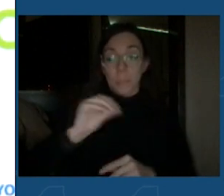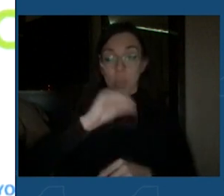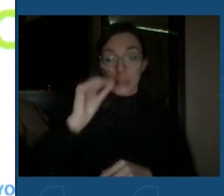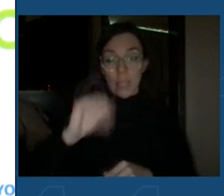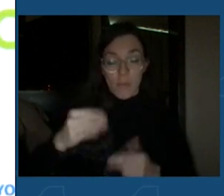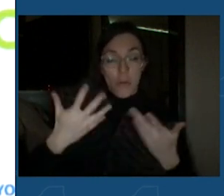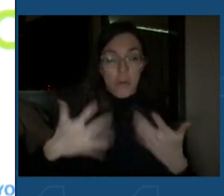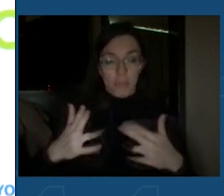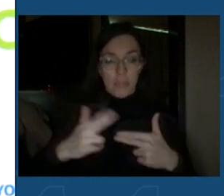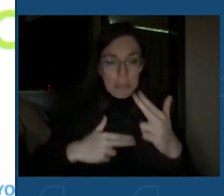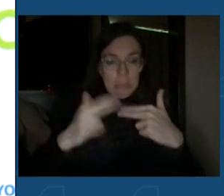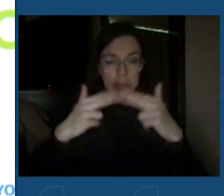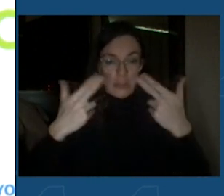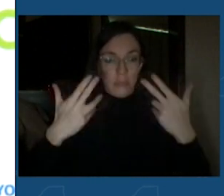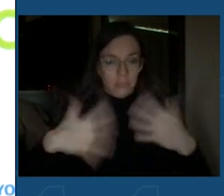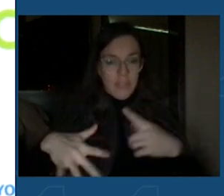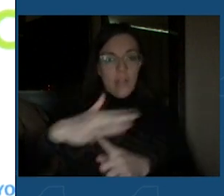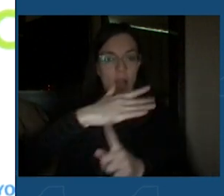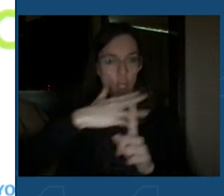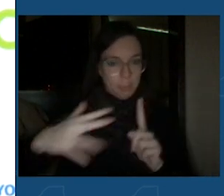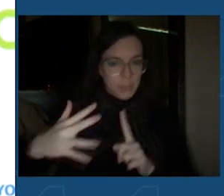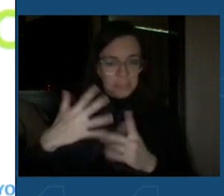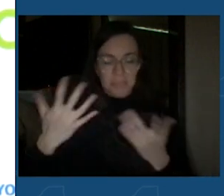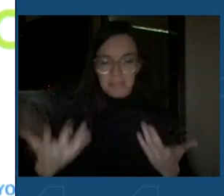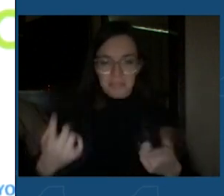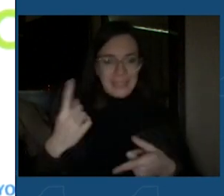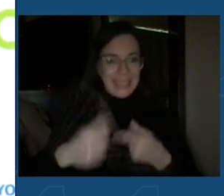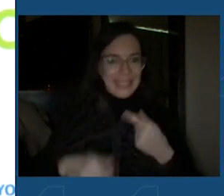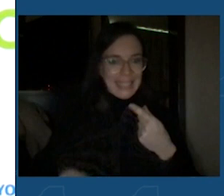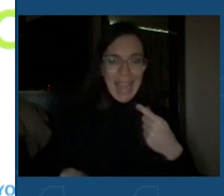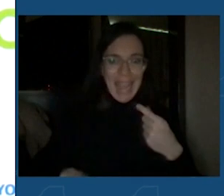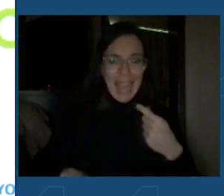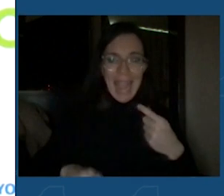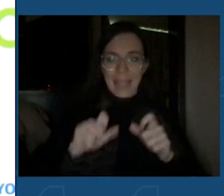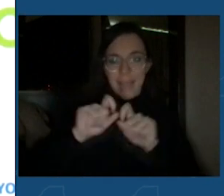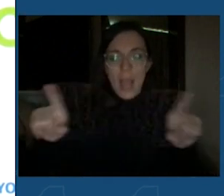As has been said before, you can't outsource the jobs.